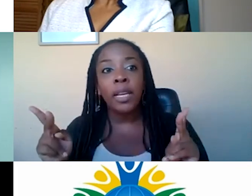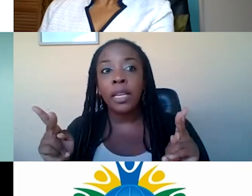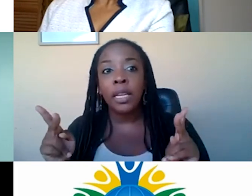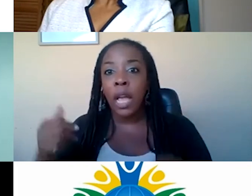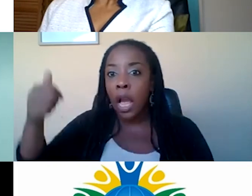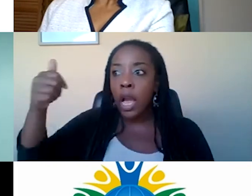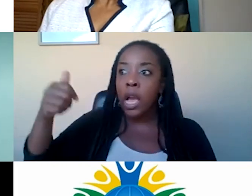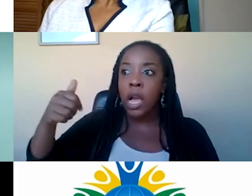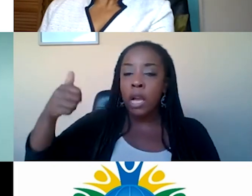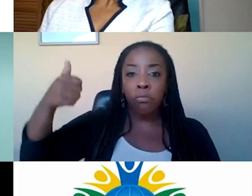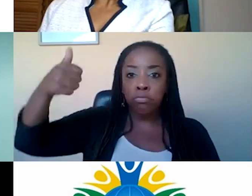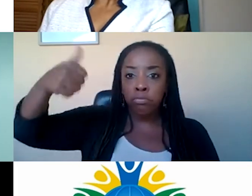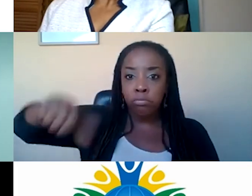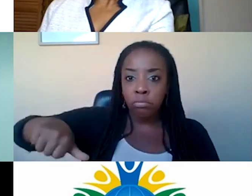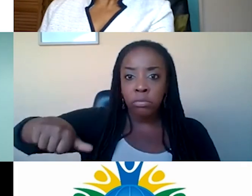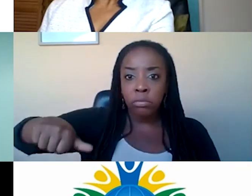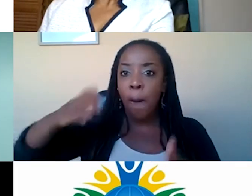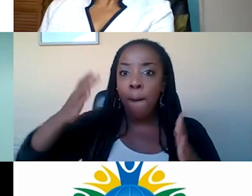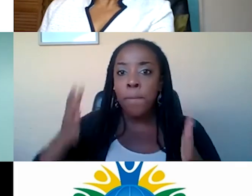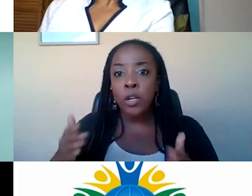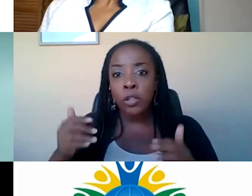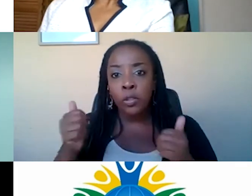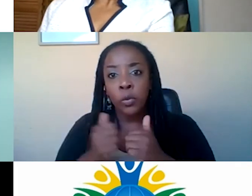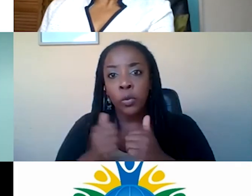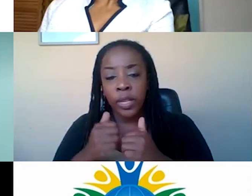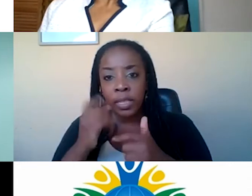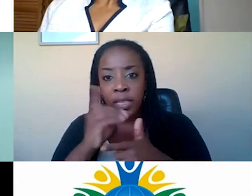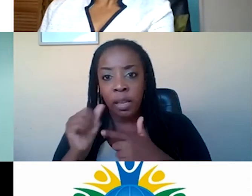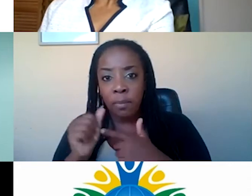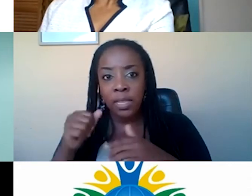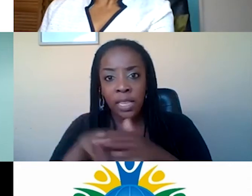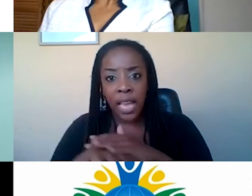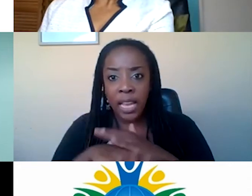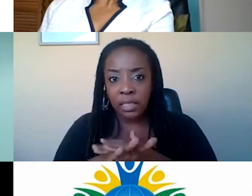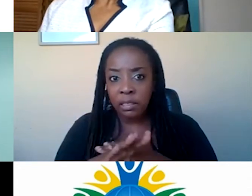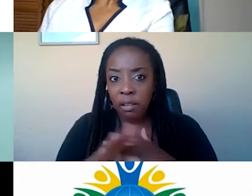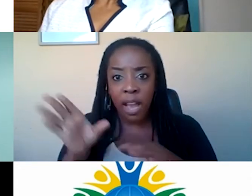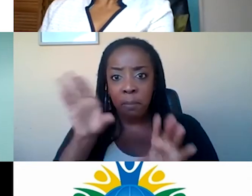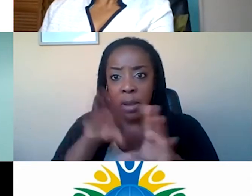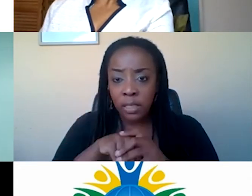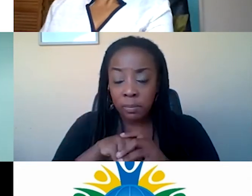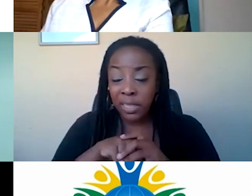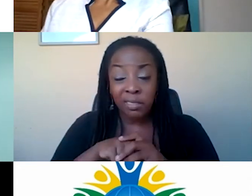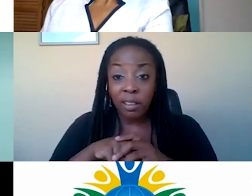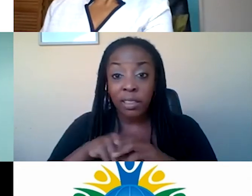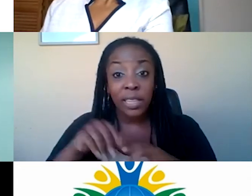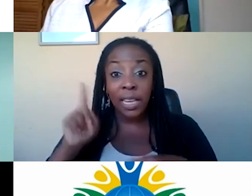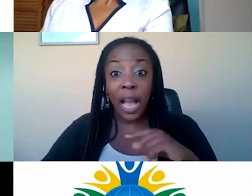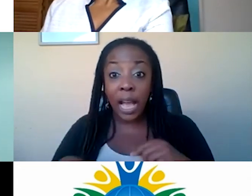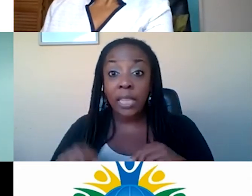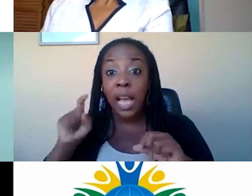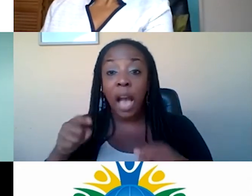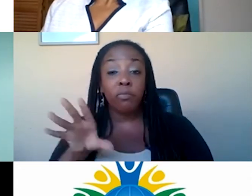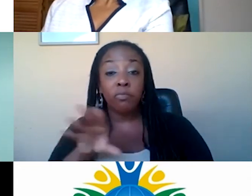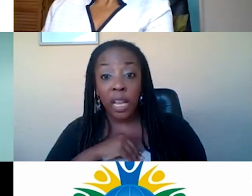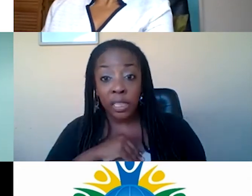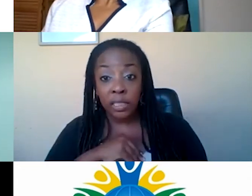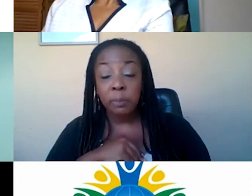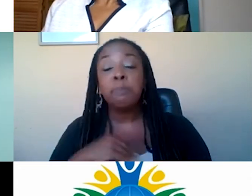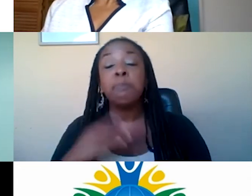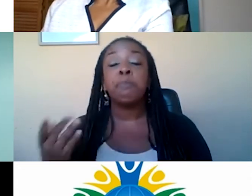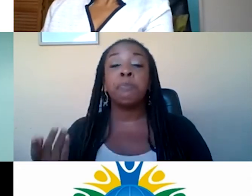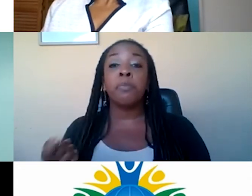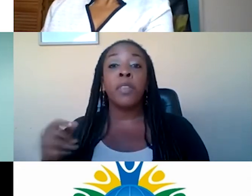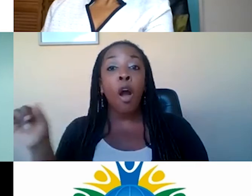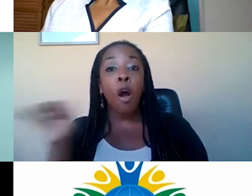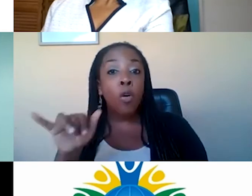persons with disabilities entry and participation in their facility. There is also